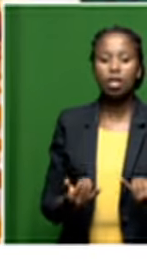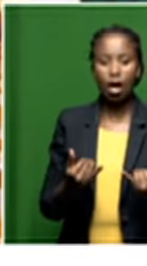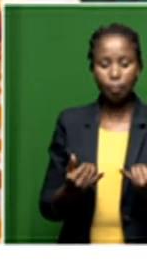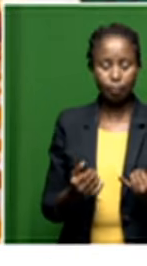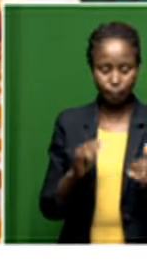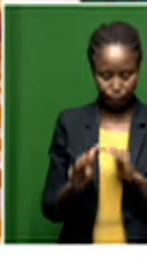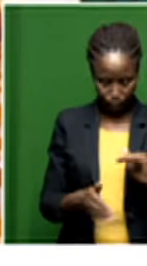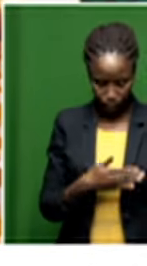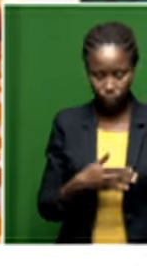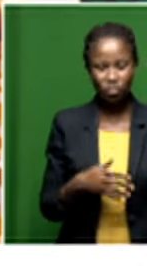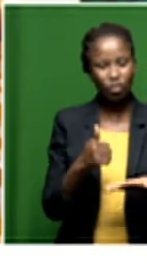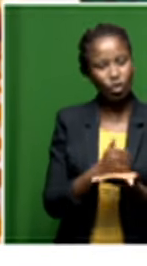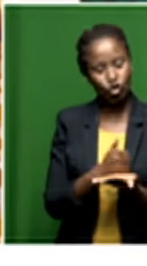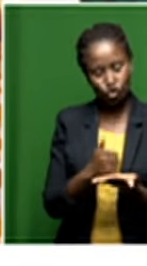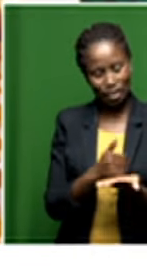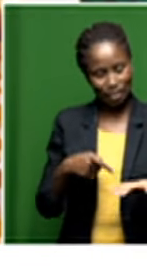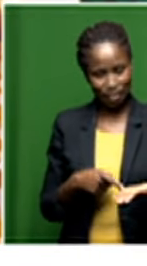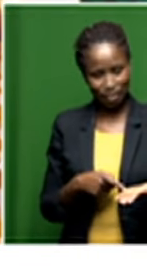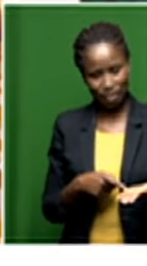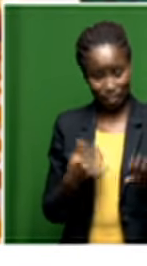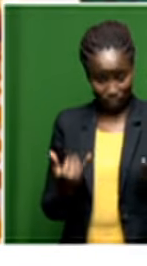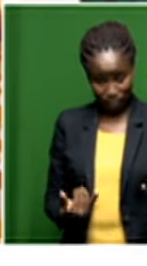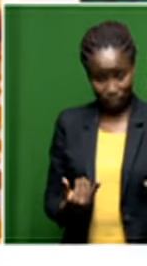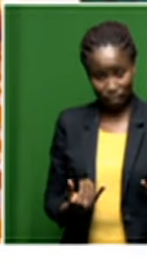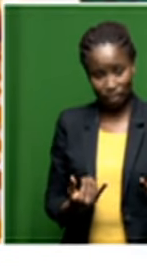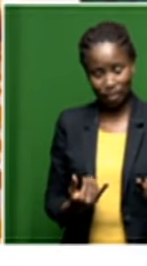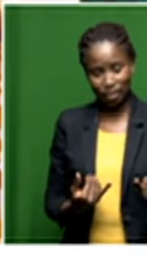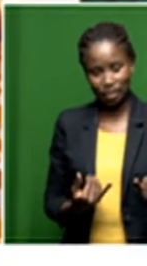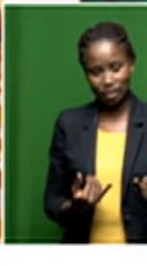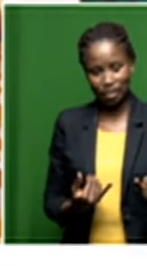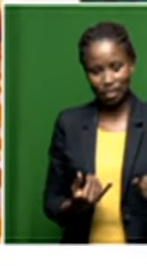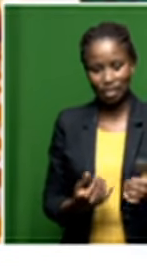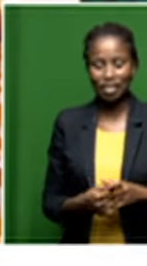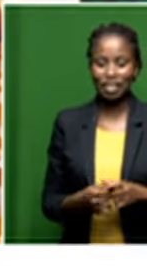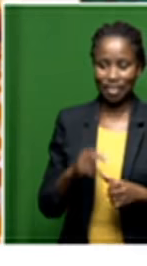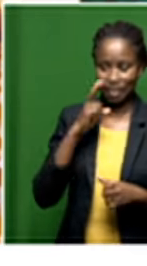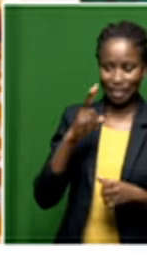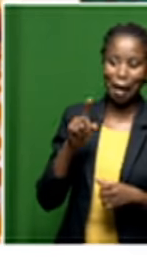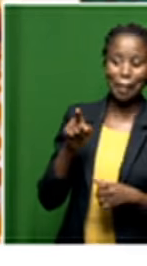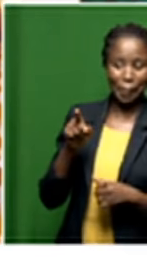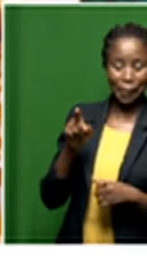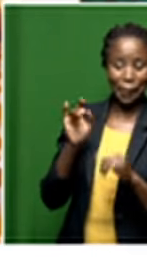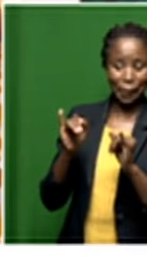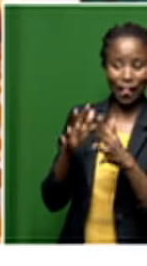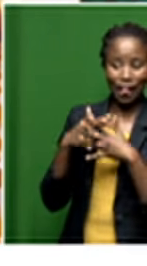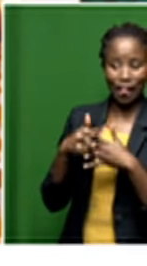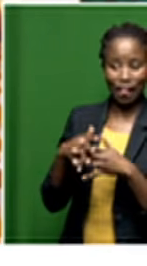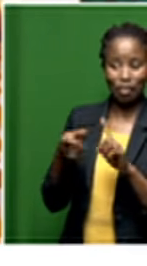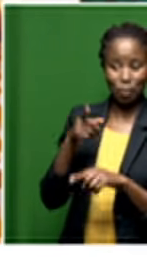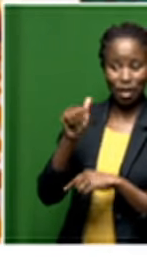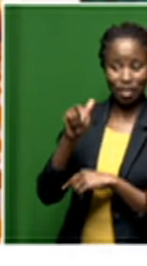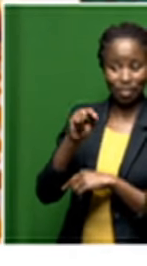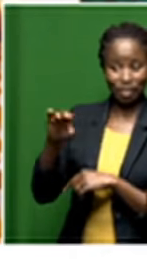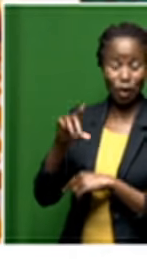And this has been a real, stroke of luck in your favour, the ANC, because it hasn't been a smooth process